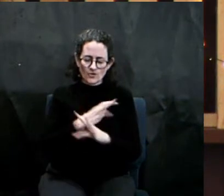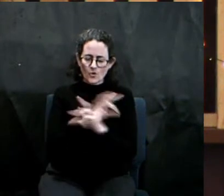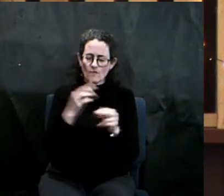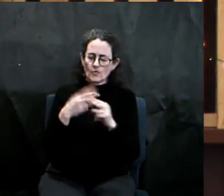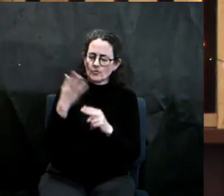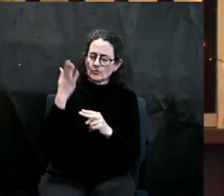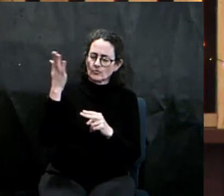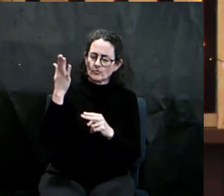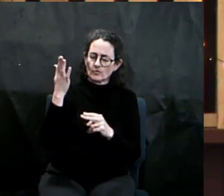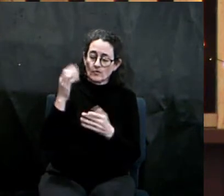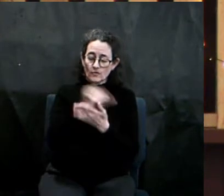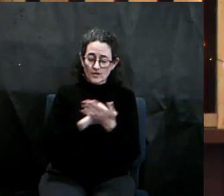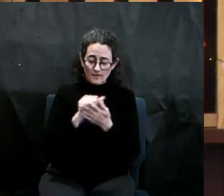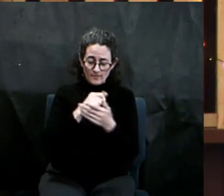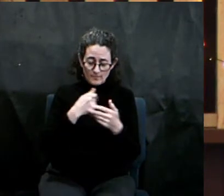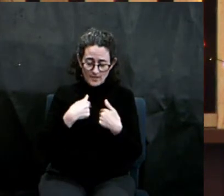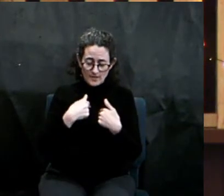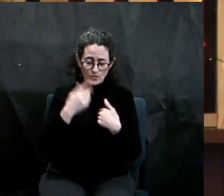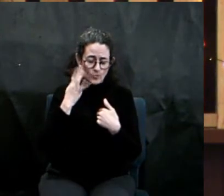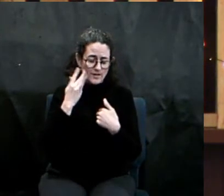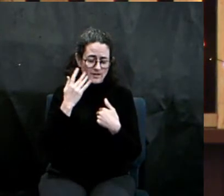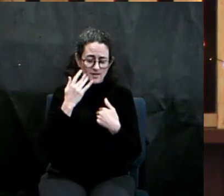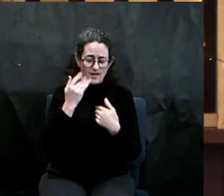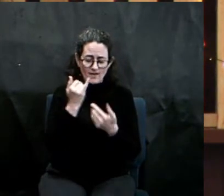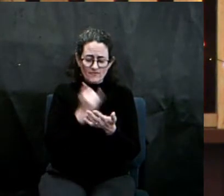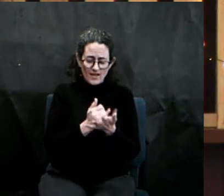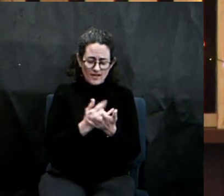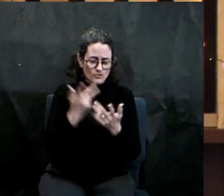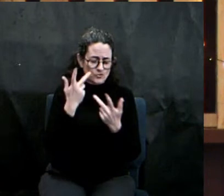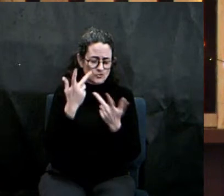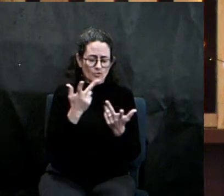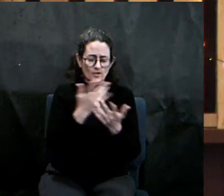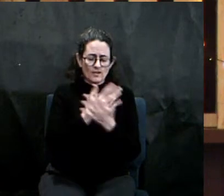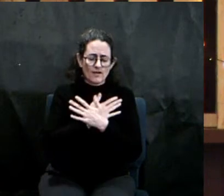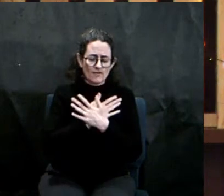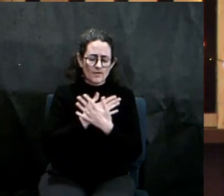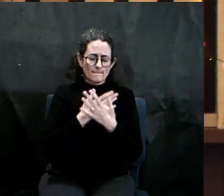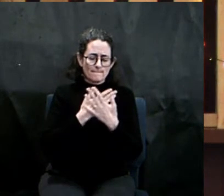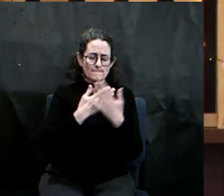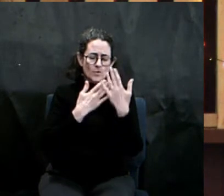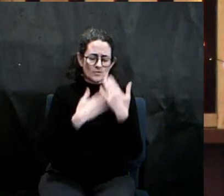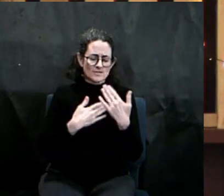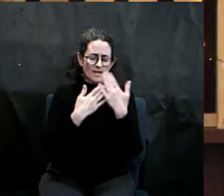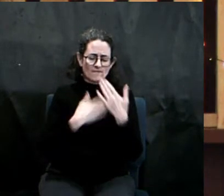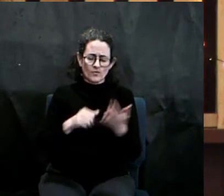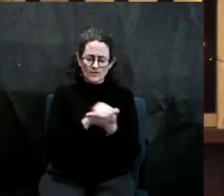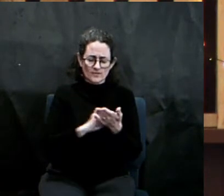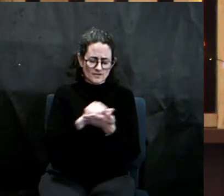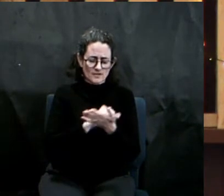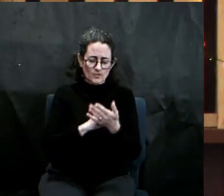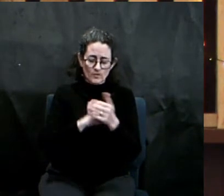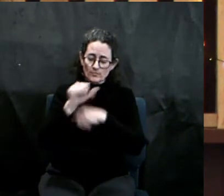for when we fail to show love, mercy, and forgiveness. We praise you that in Jesus we have one who has